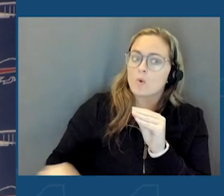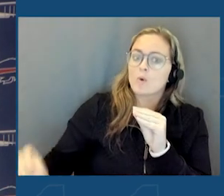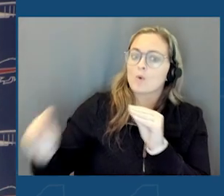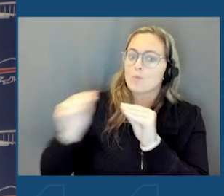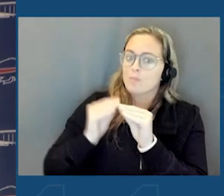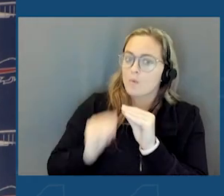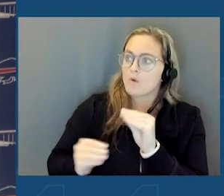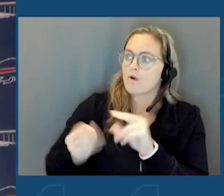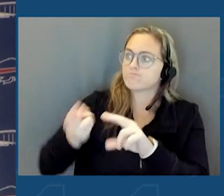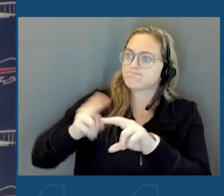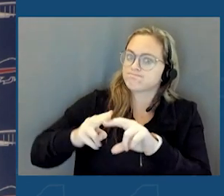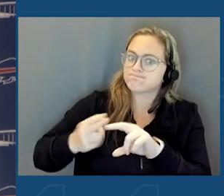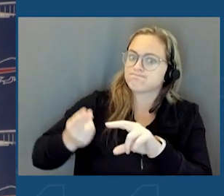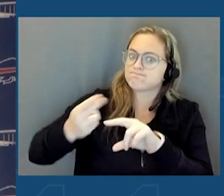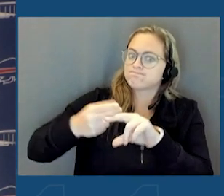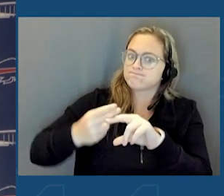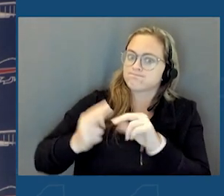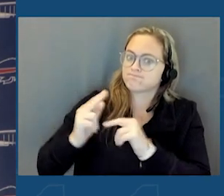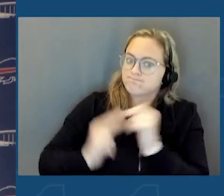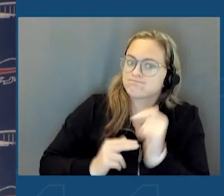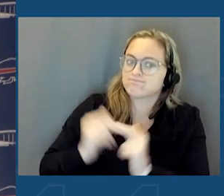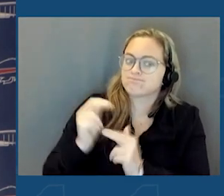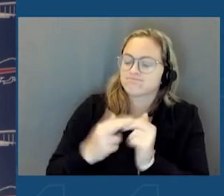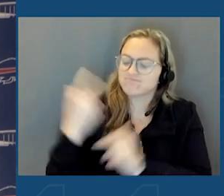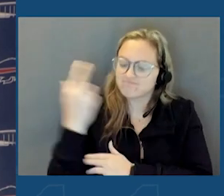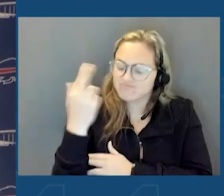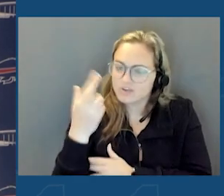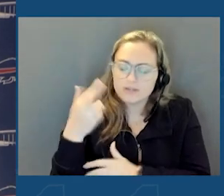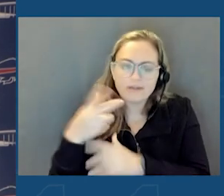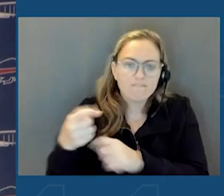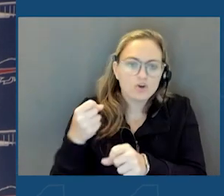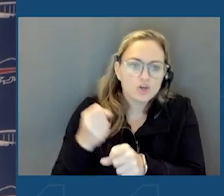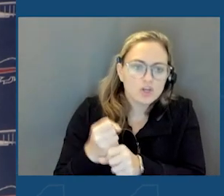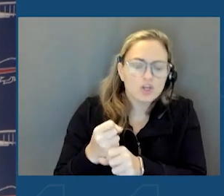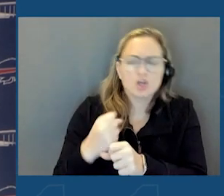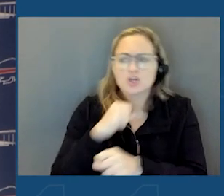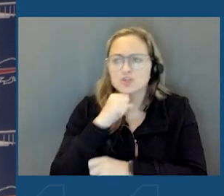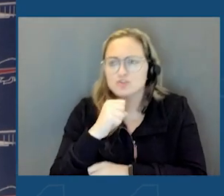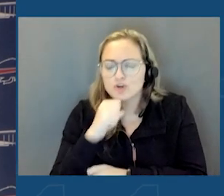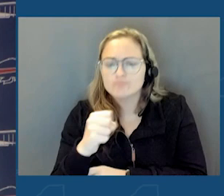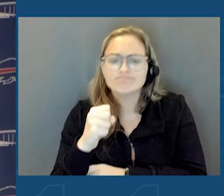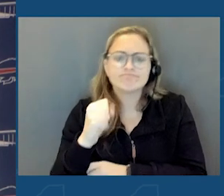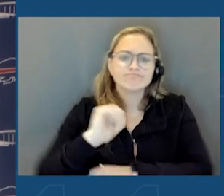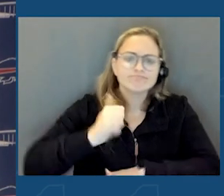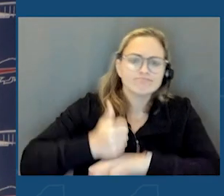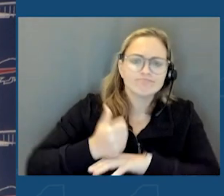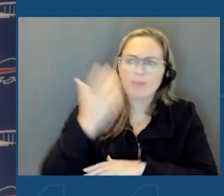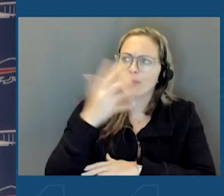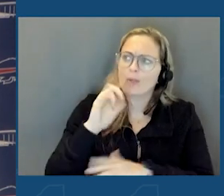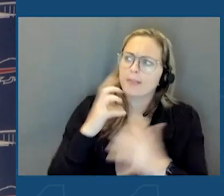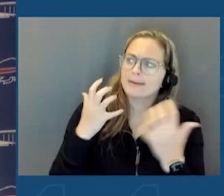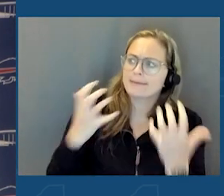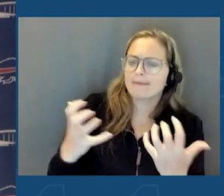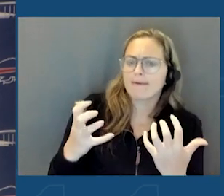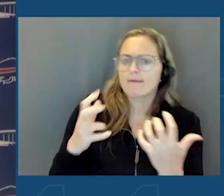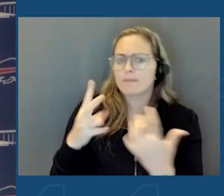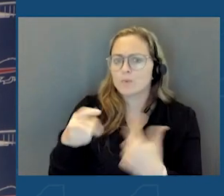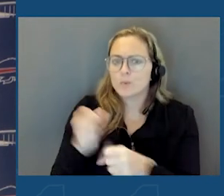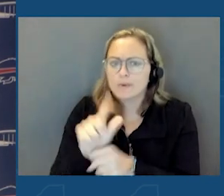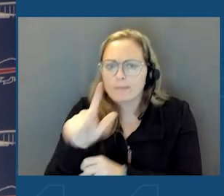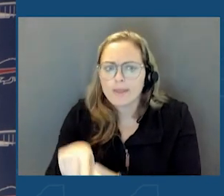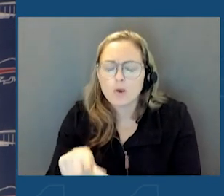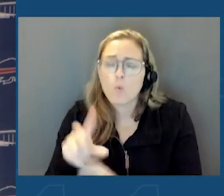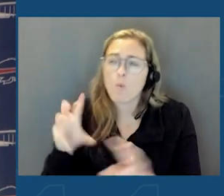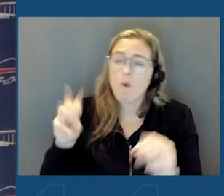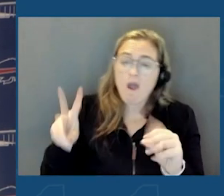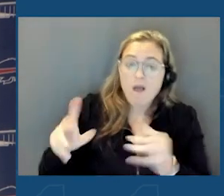done. And then in a year or so, you realize after the structural steel is up that it's starting to look like a stadium. And 2 years from now, it's like, wow, I can't